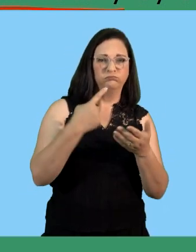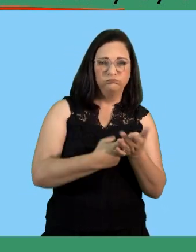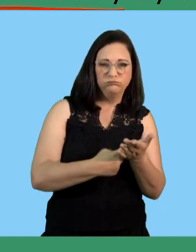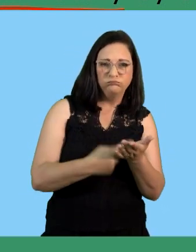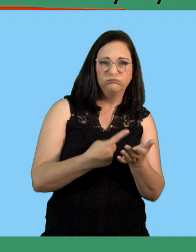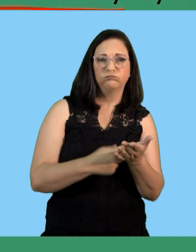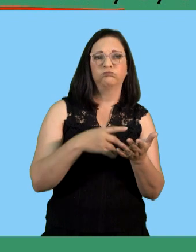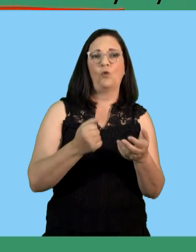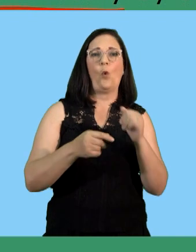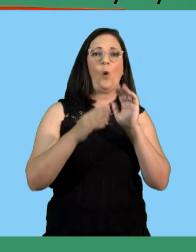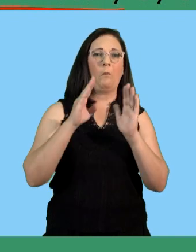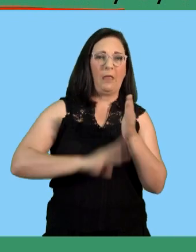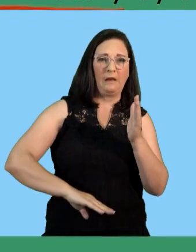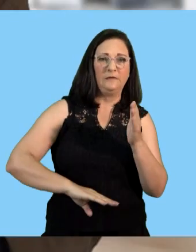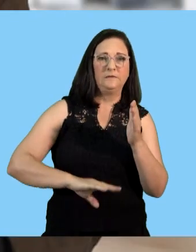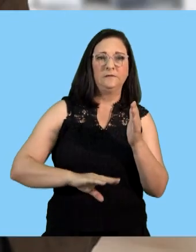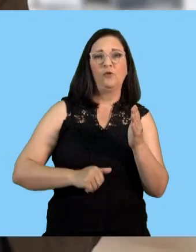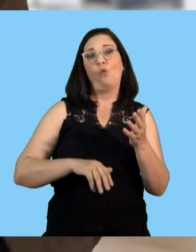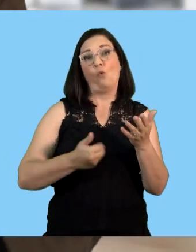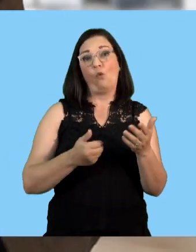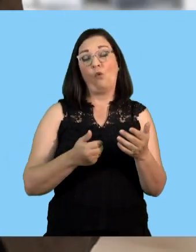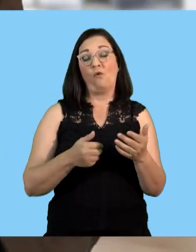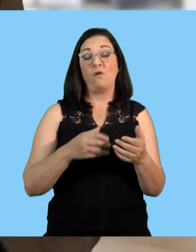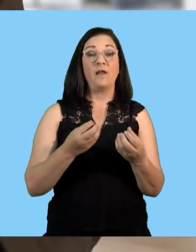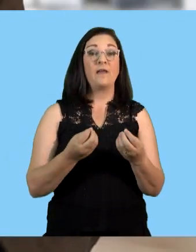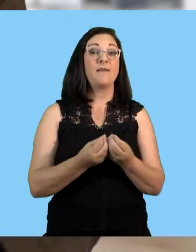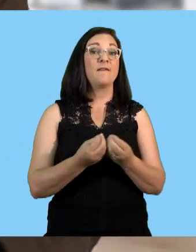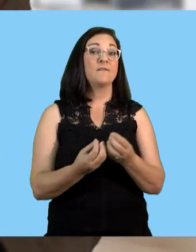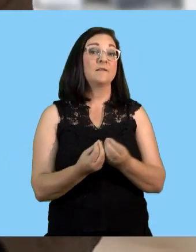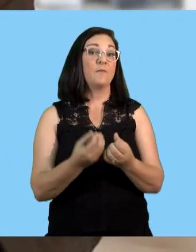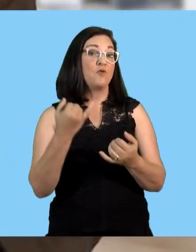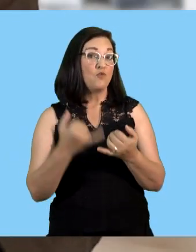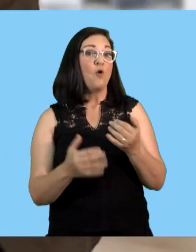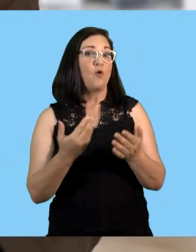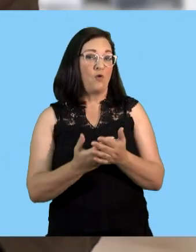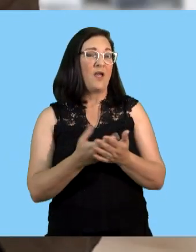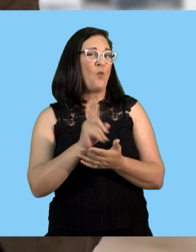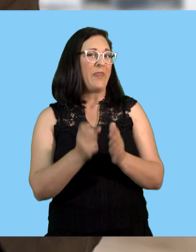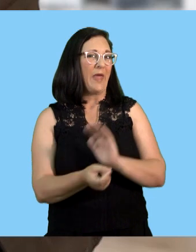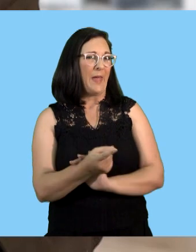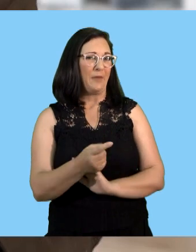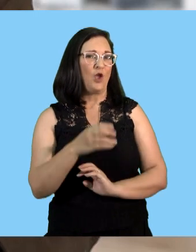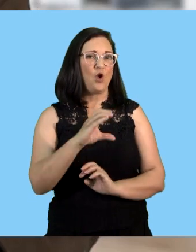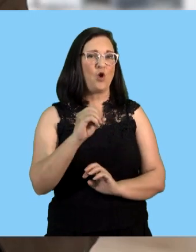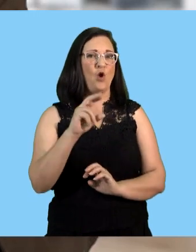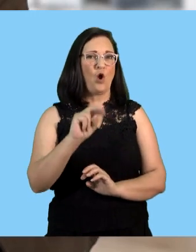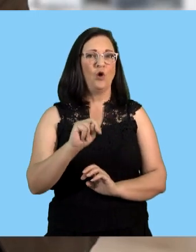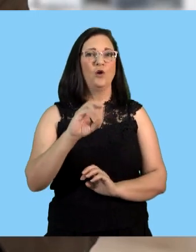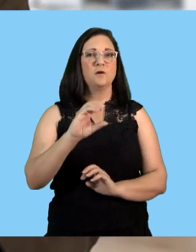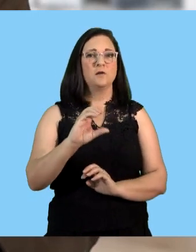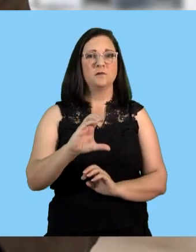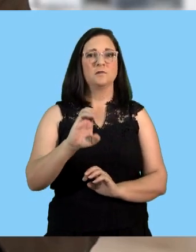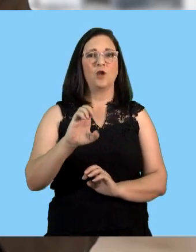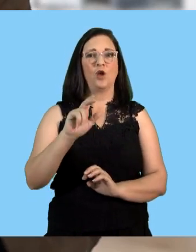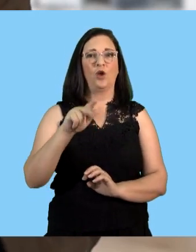the consequences. So if you don't want to say penalties, you can say the consequences for non-compliances. What does non-compliance mean? If you do